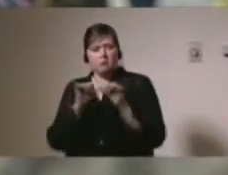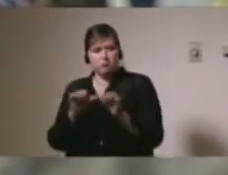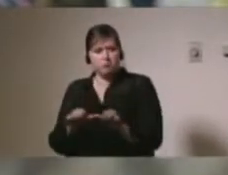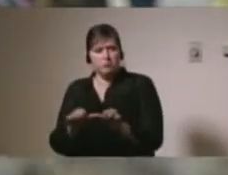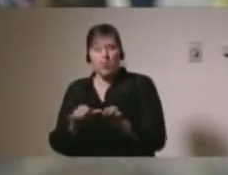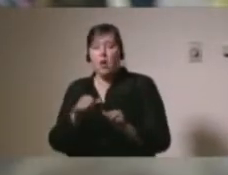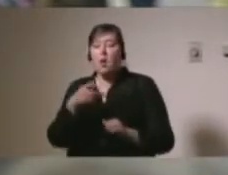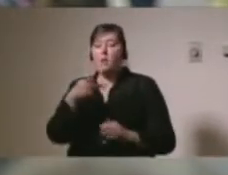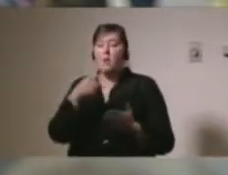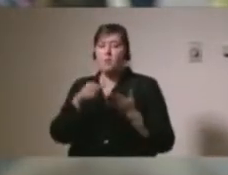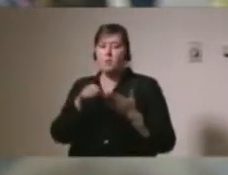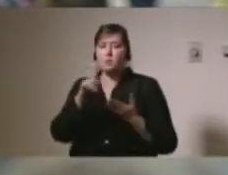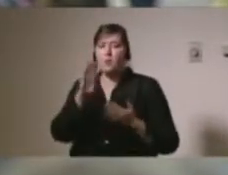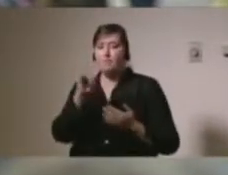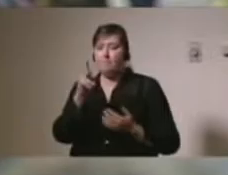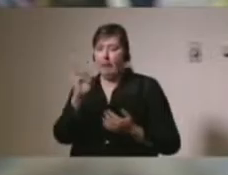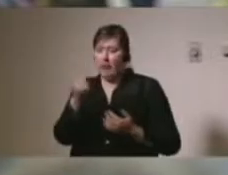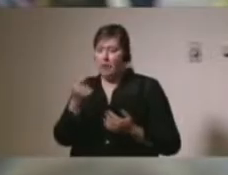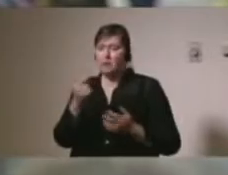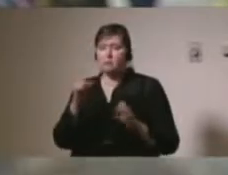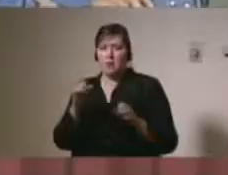right across Canada. Thank you.